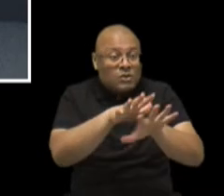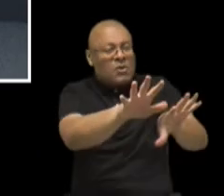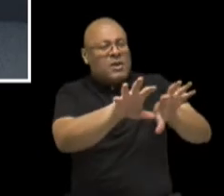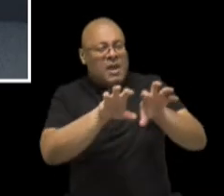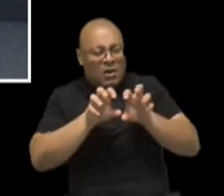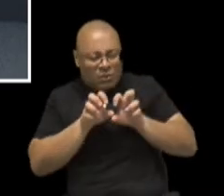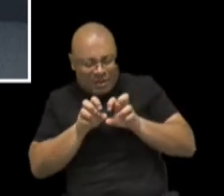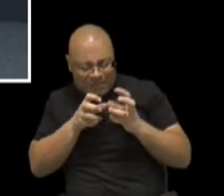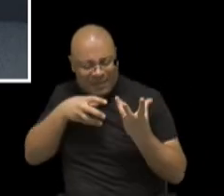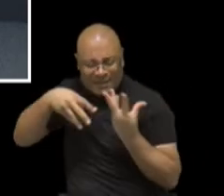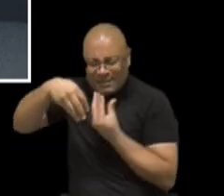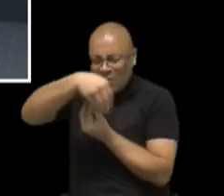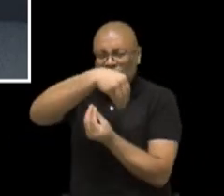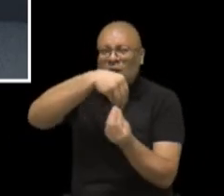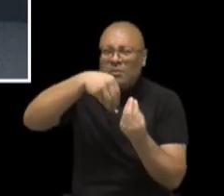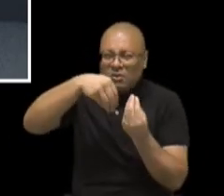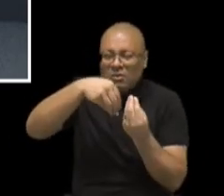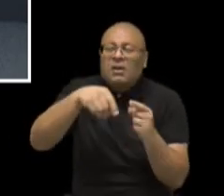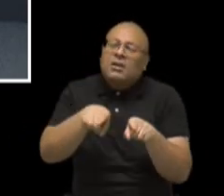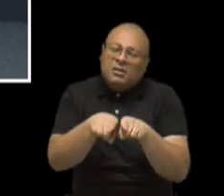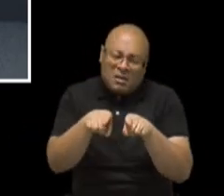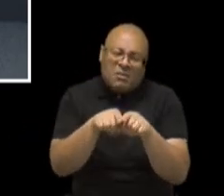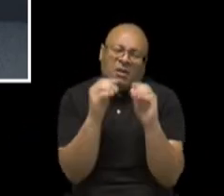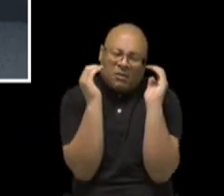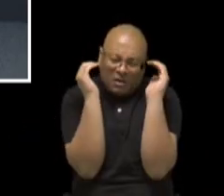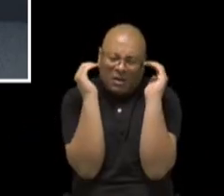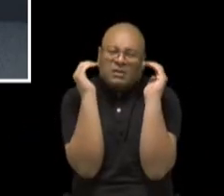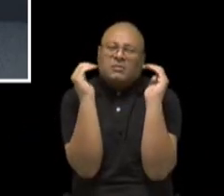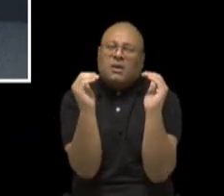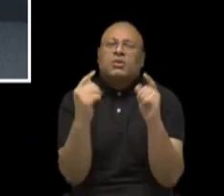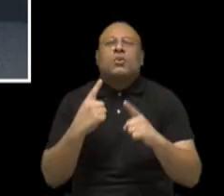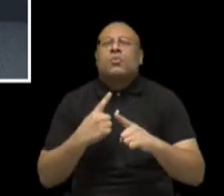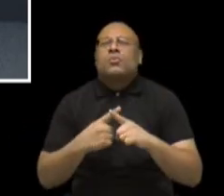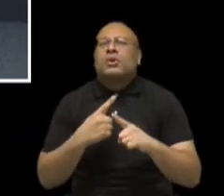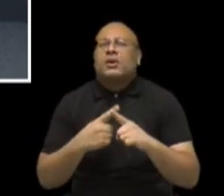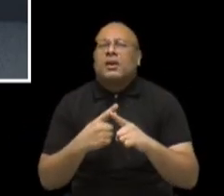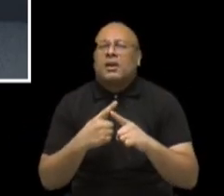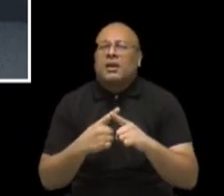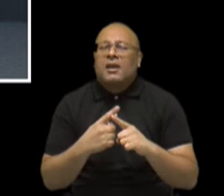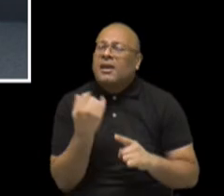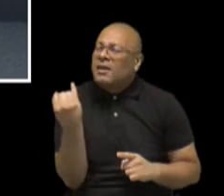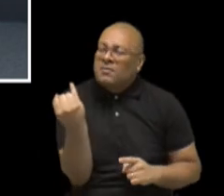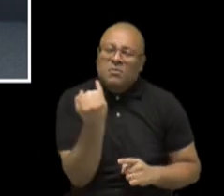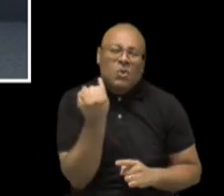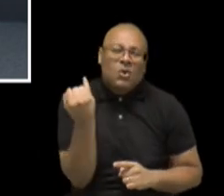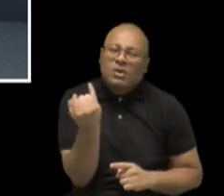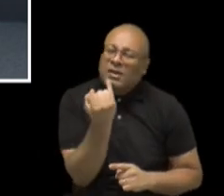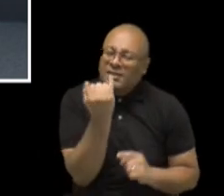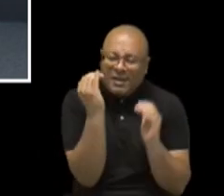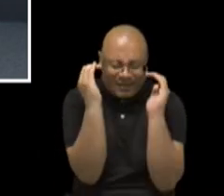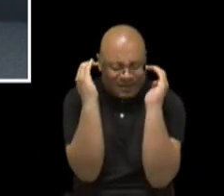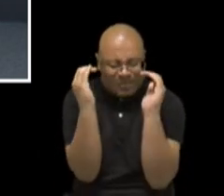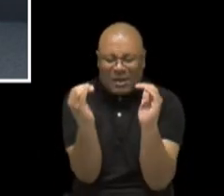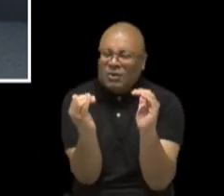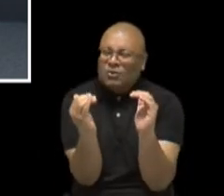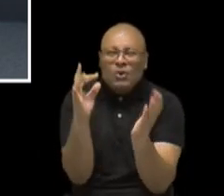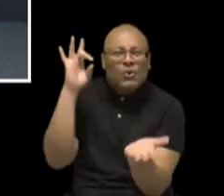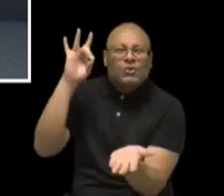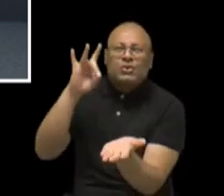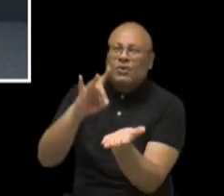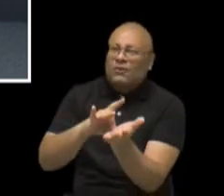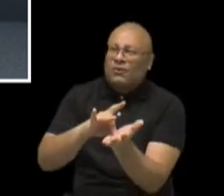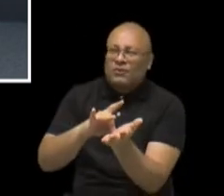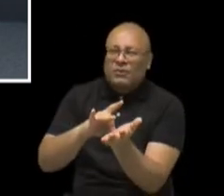then we respect, because we fundamentally respect Missoni and